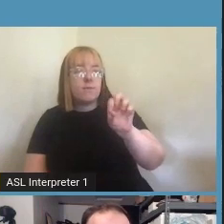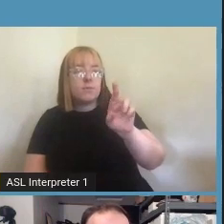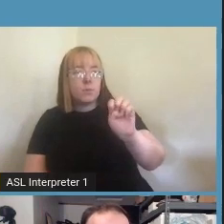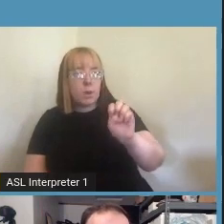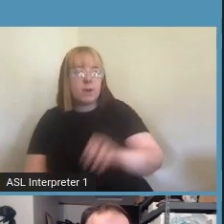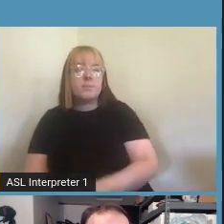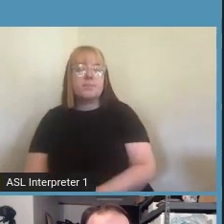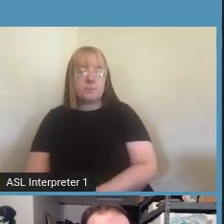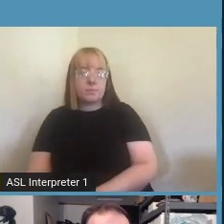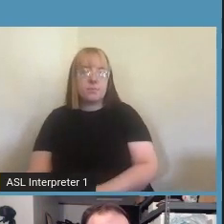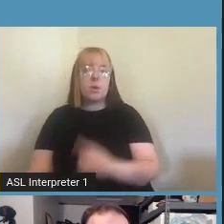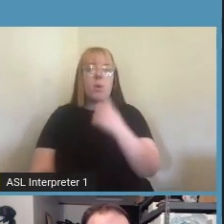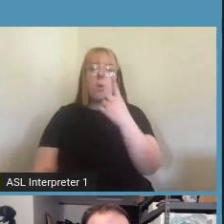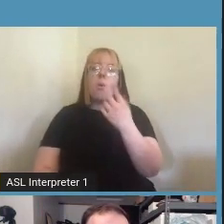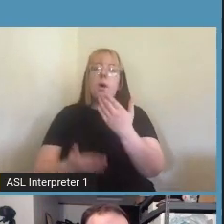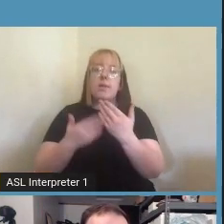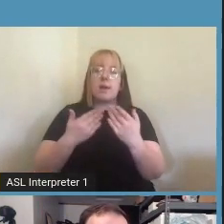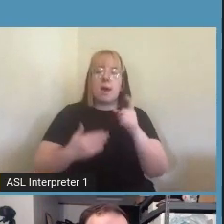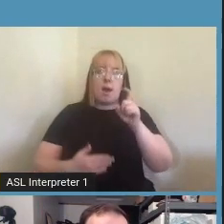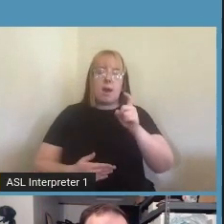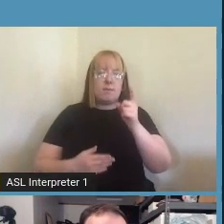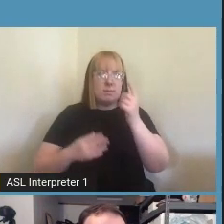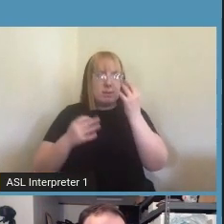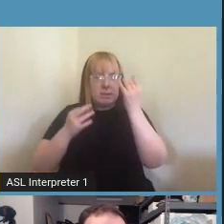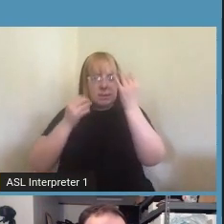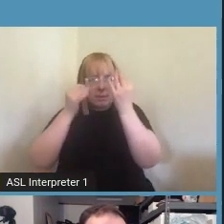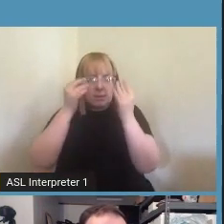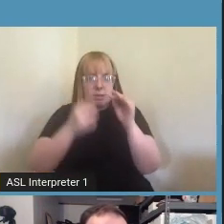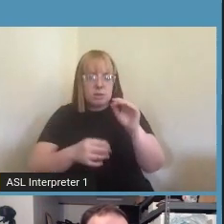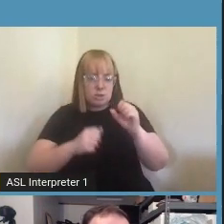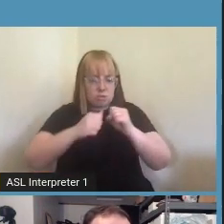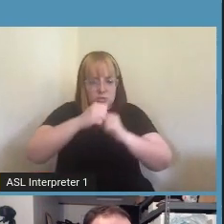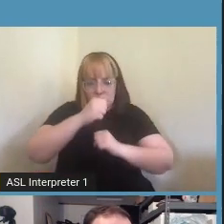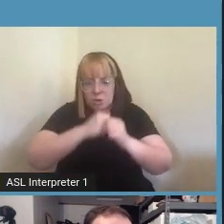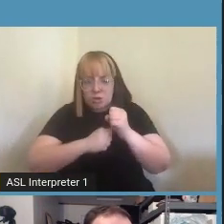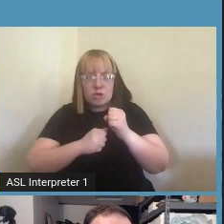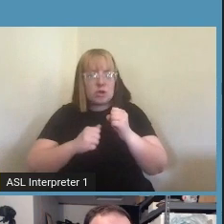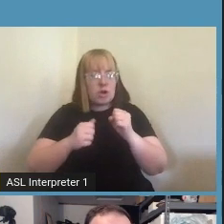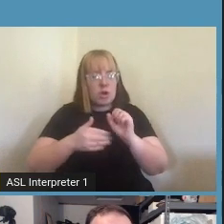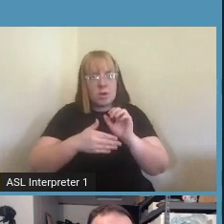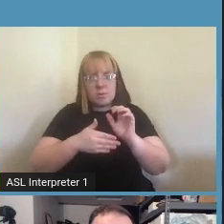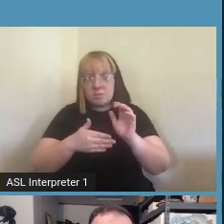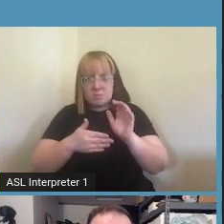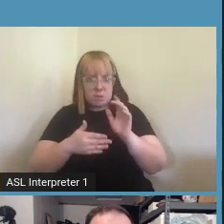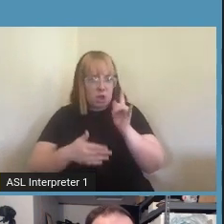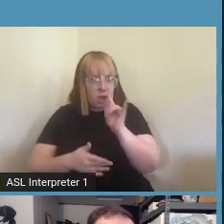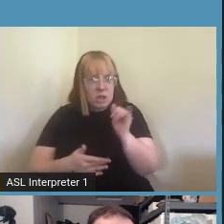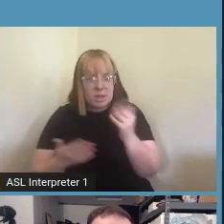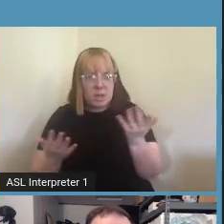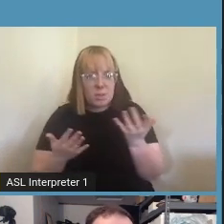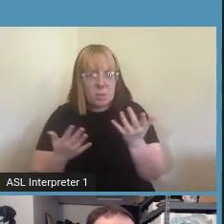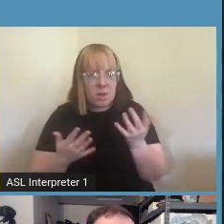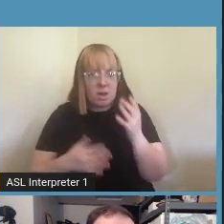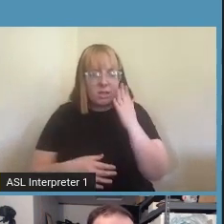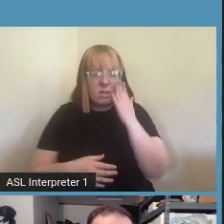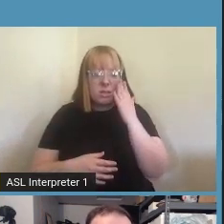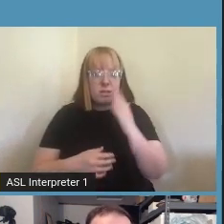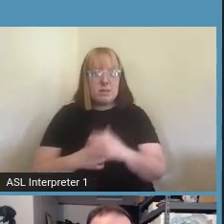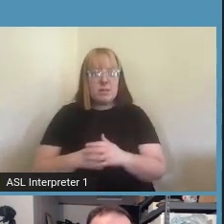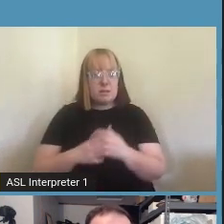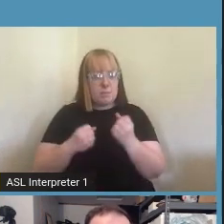to kind of wrap my brain around is the structure of a shoot. If I have a band coming in, or if there's a lot of moving